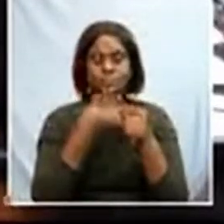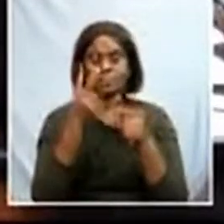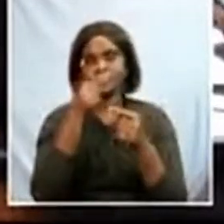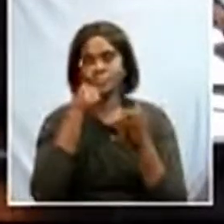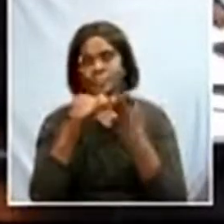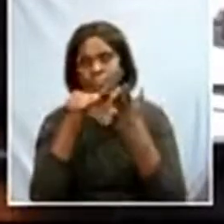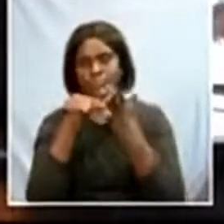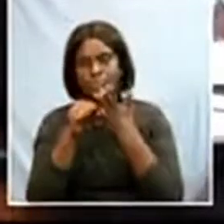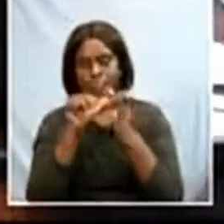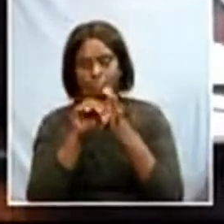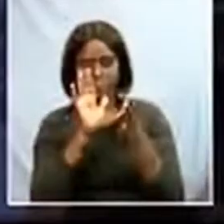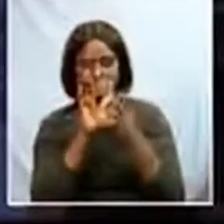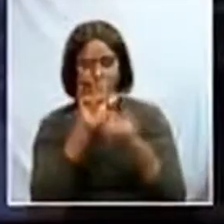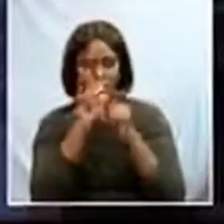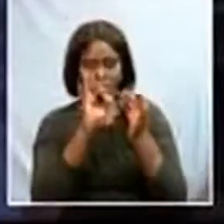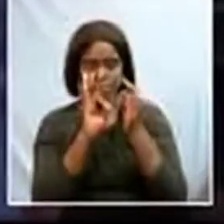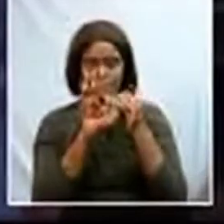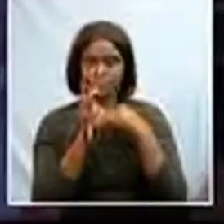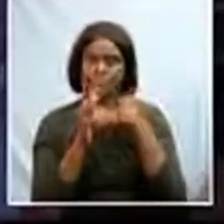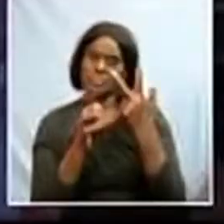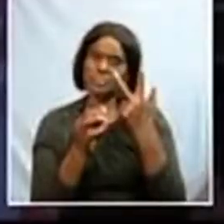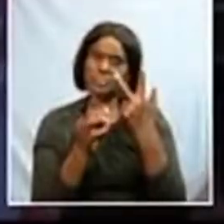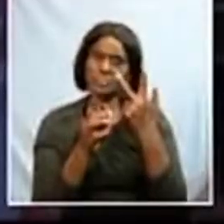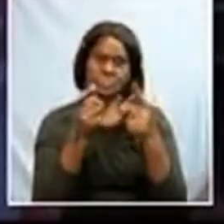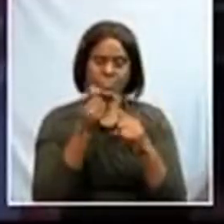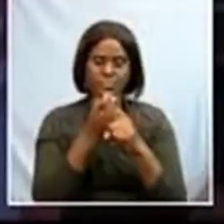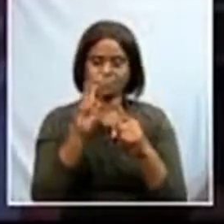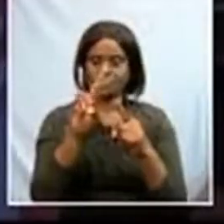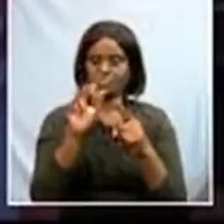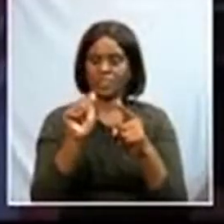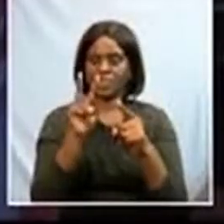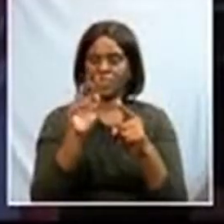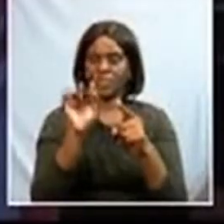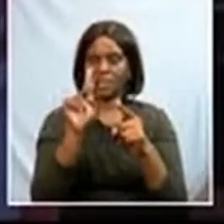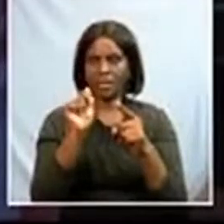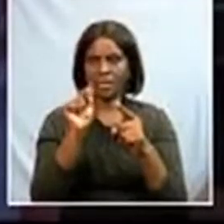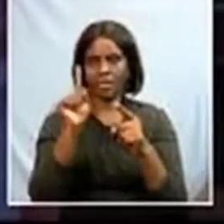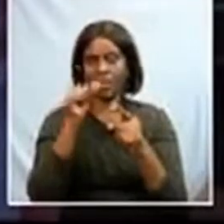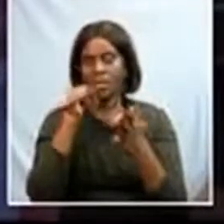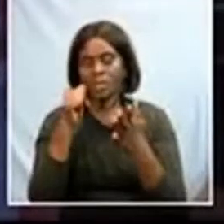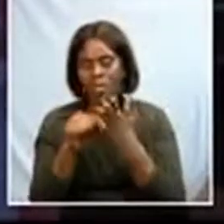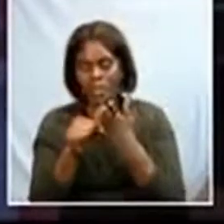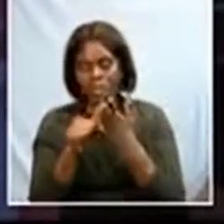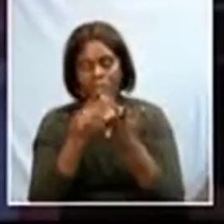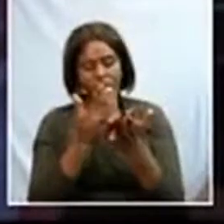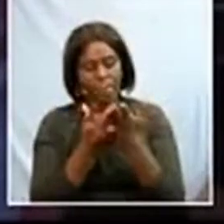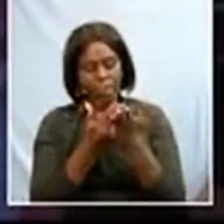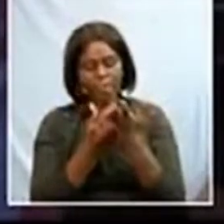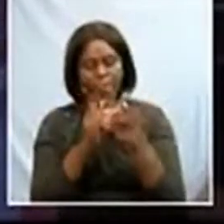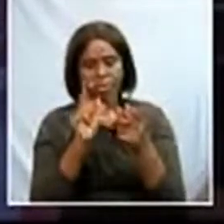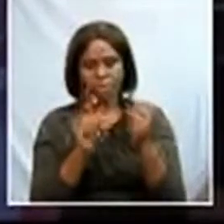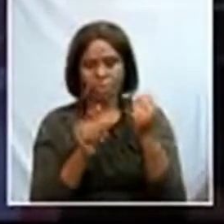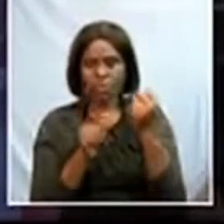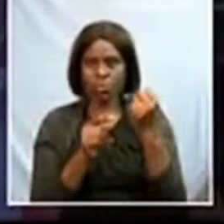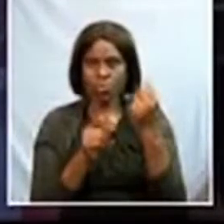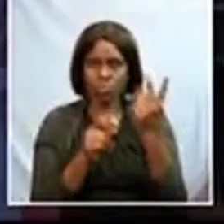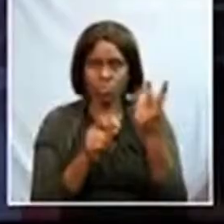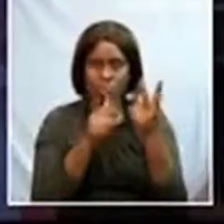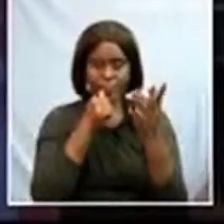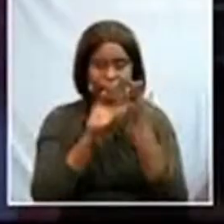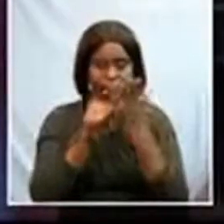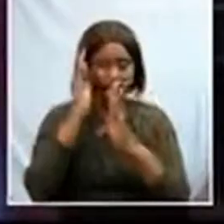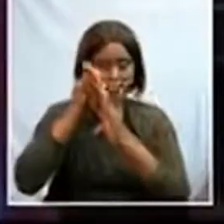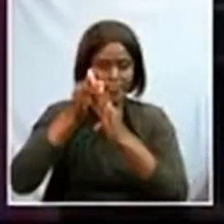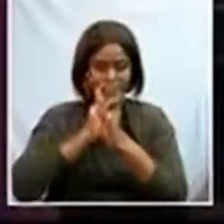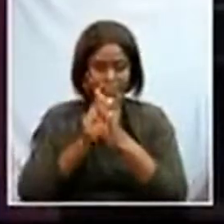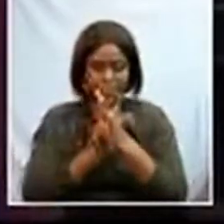question. In fact, 3 from Vavika. One letter is, 2 of the letters are addressed to us, one